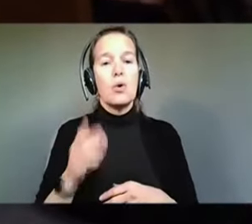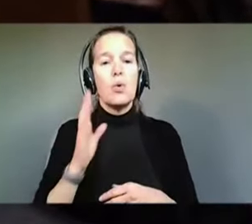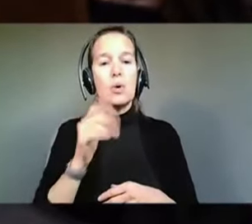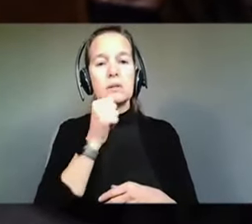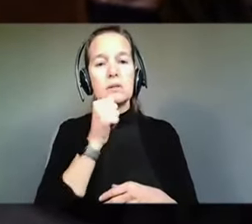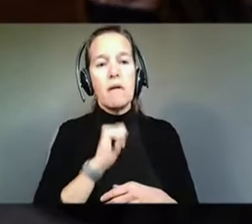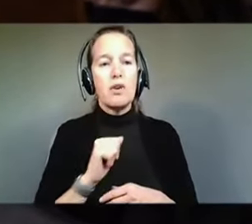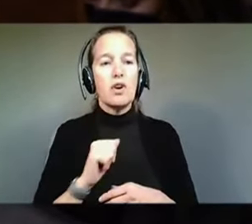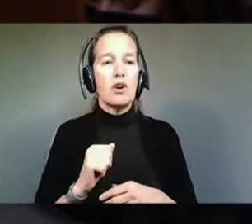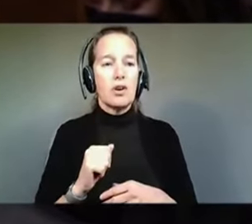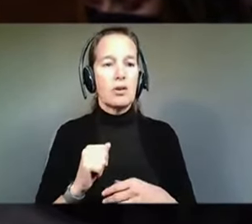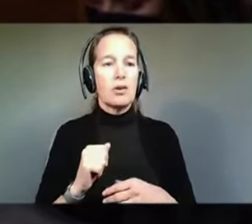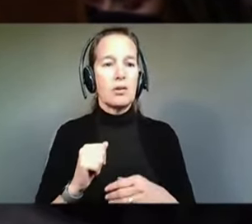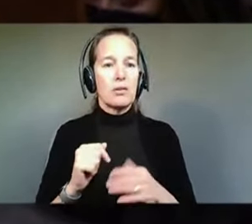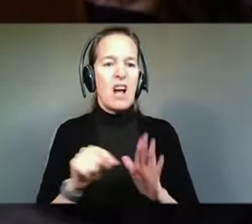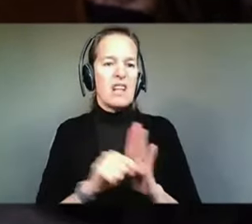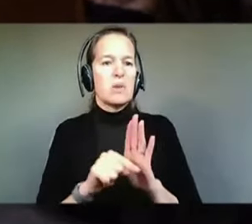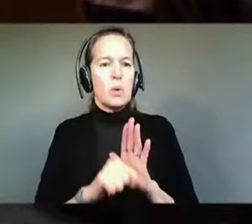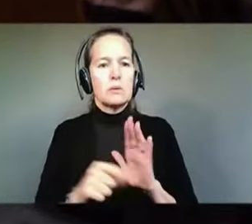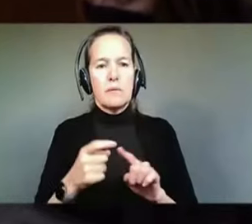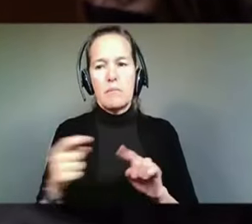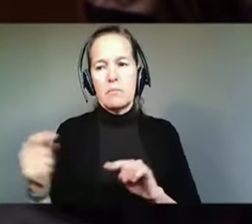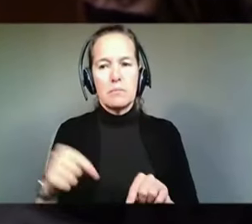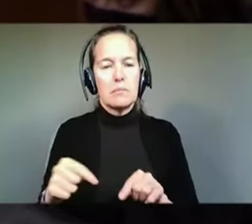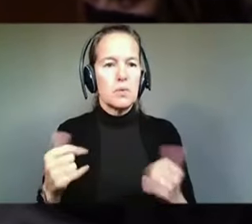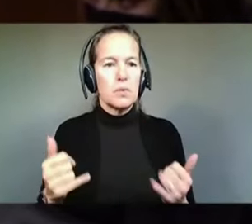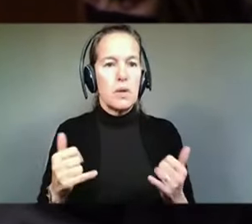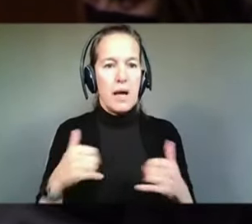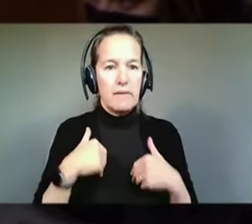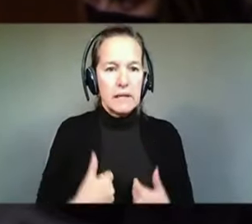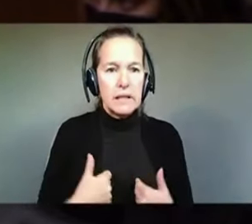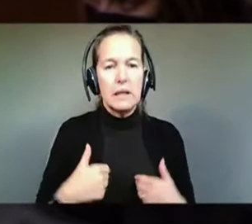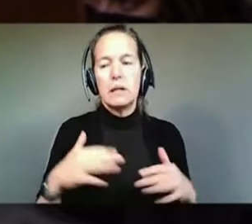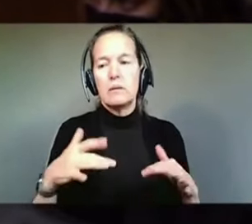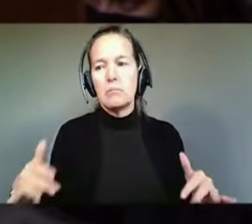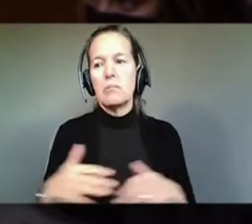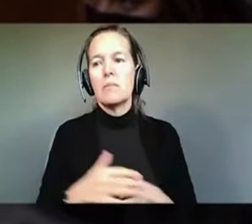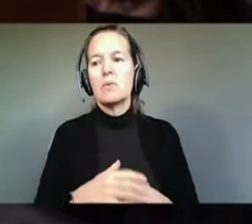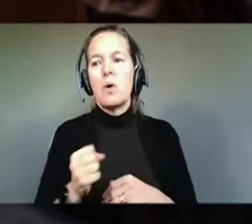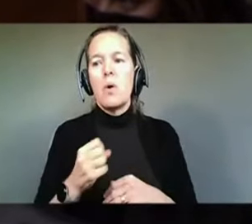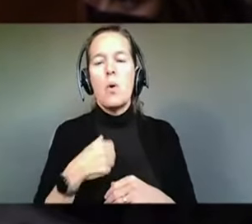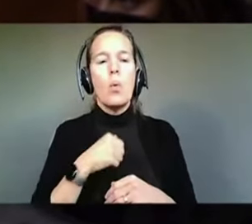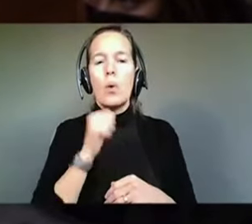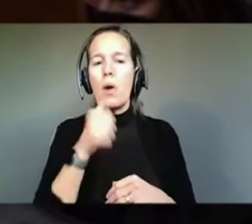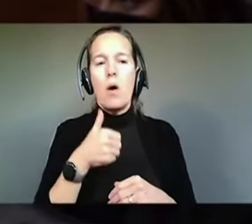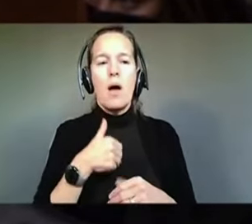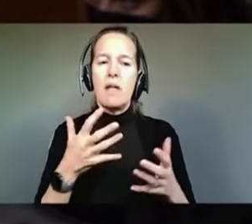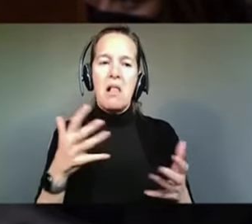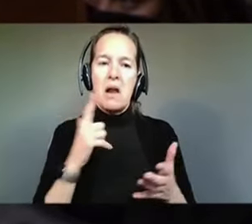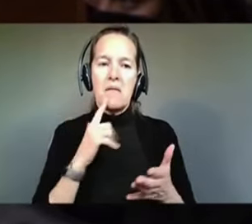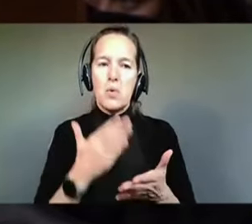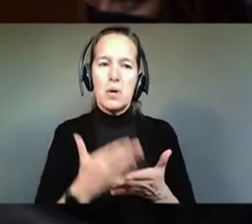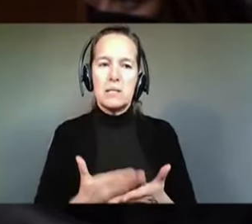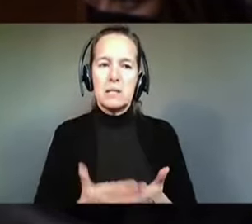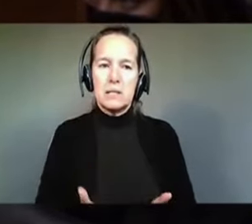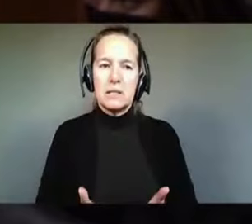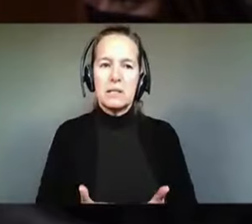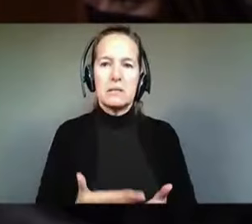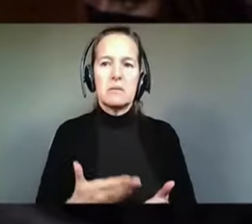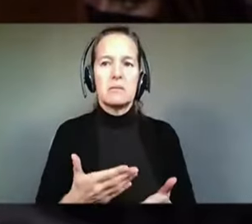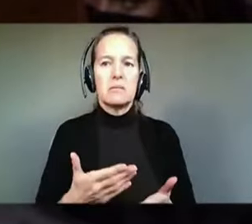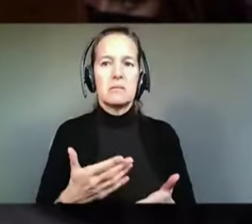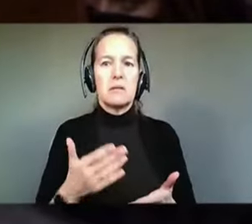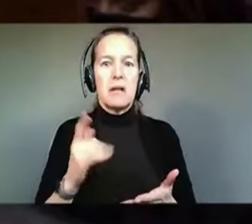consequence from having been here today, likely fatigue. And so we don't have a lot of witnesses who have to come